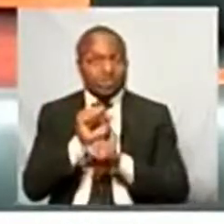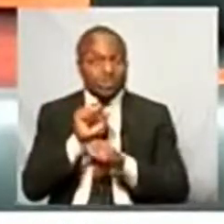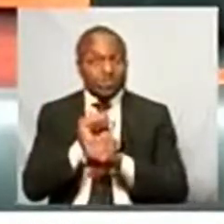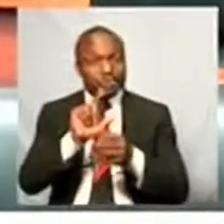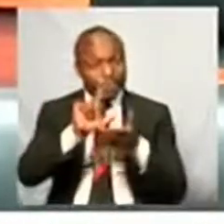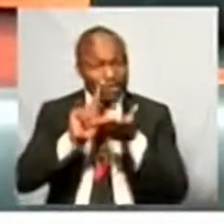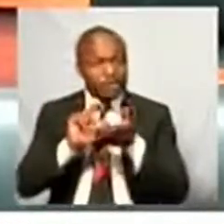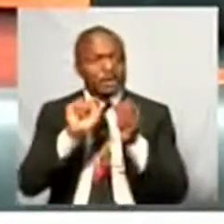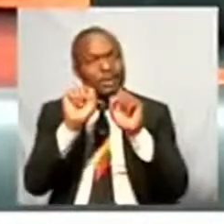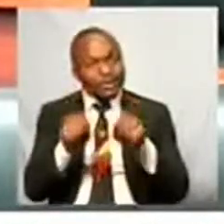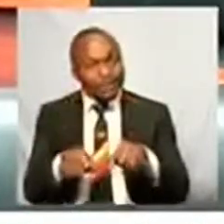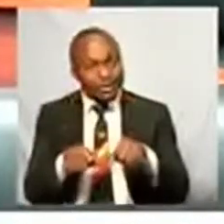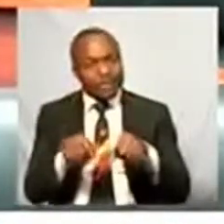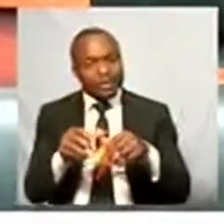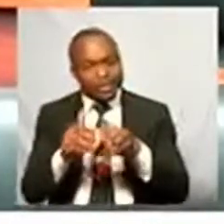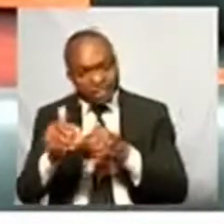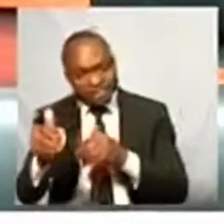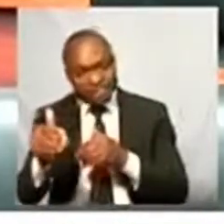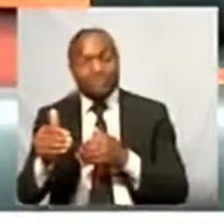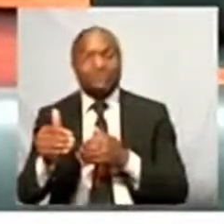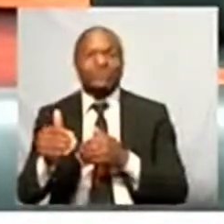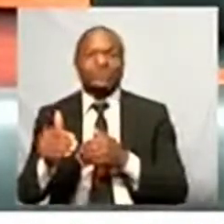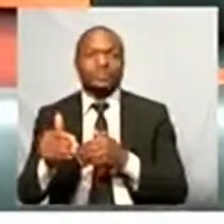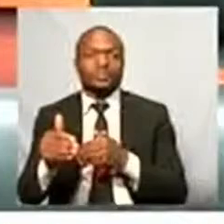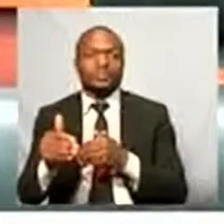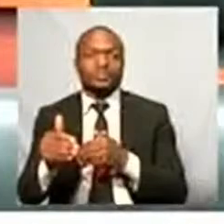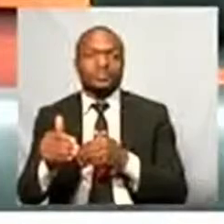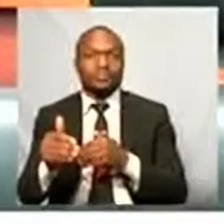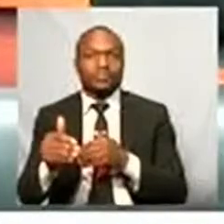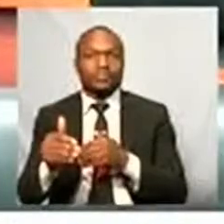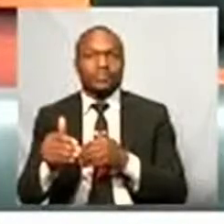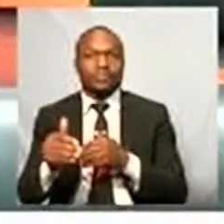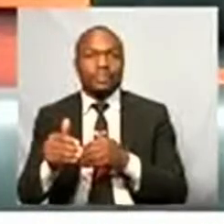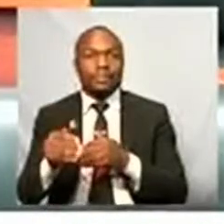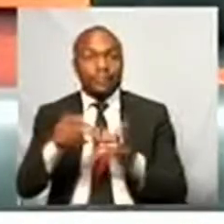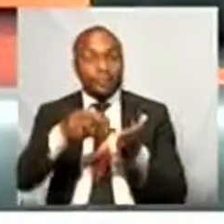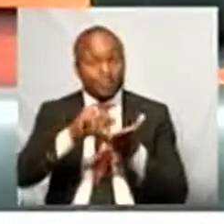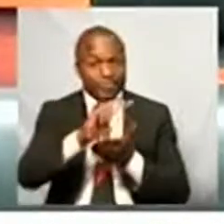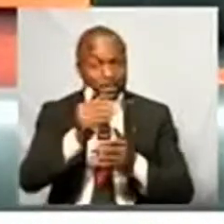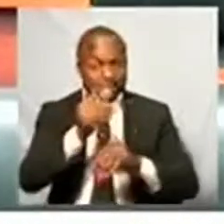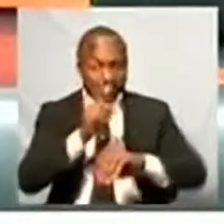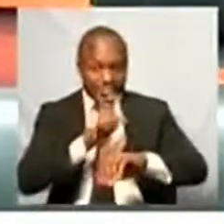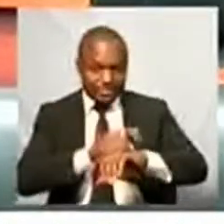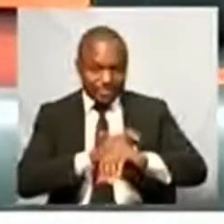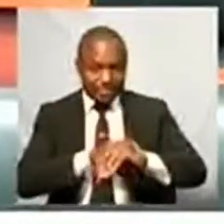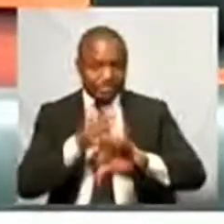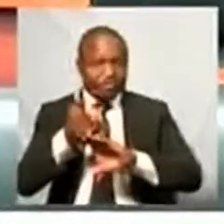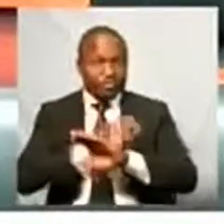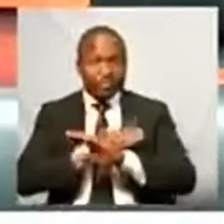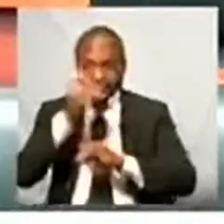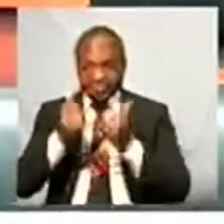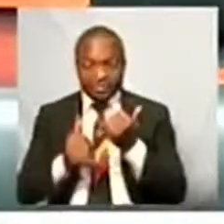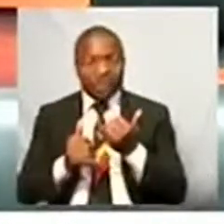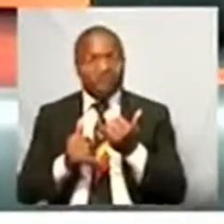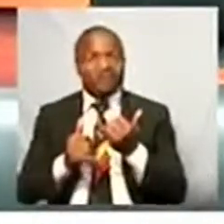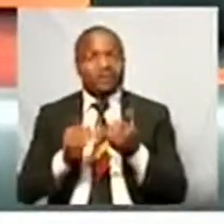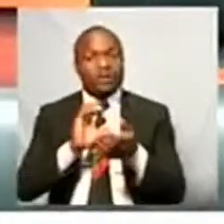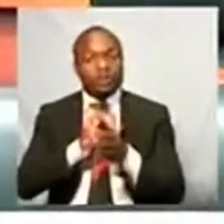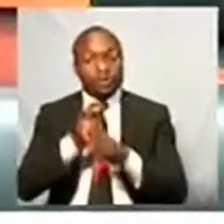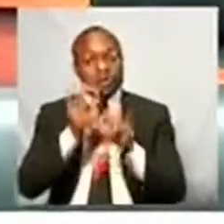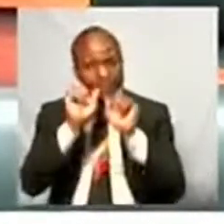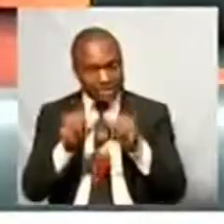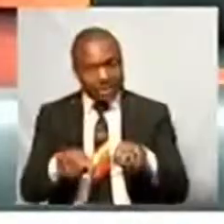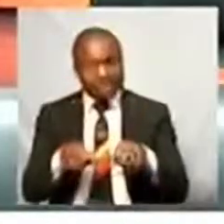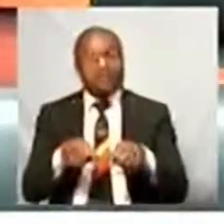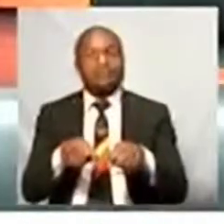could either extend the expiry period, Madam Speaker, before it comes to an end, or, Madam Speaker, they can